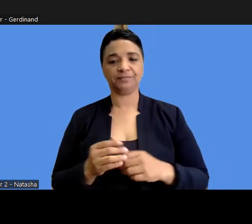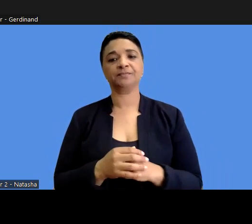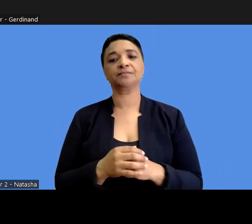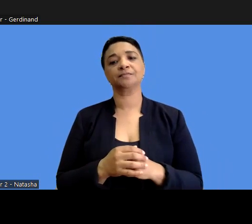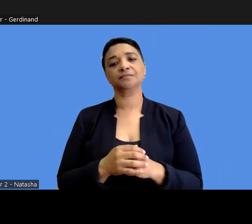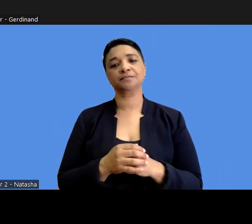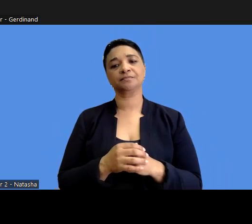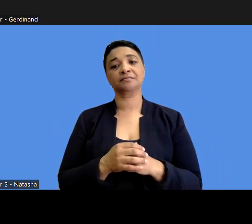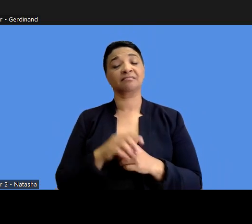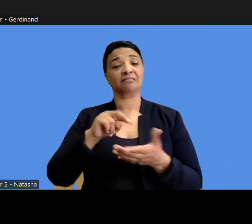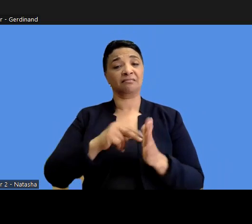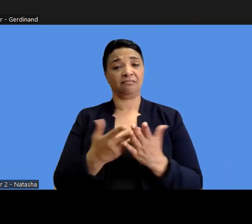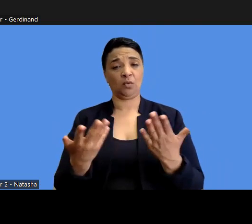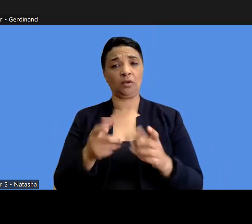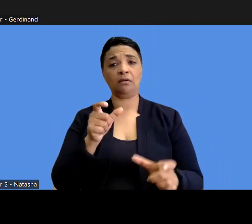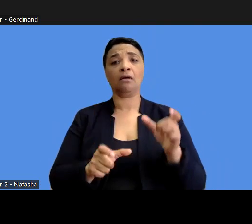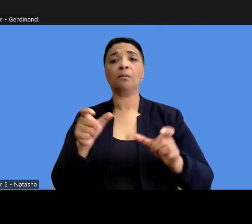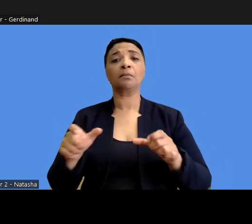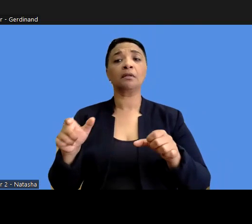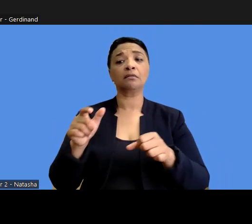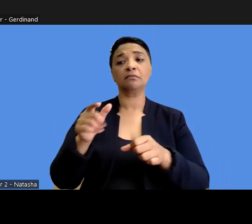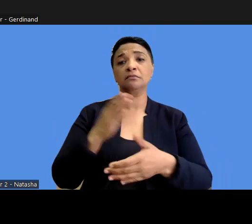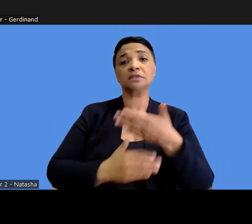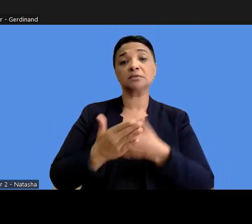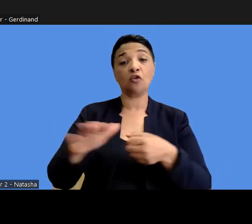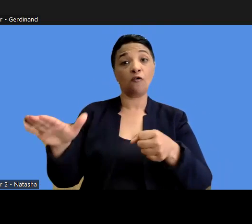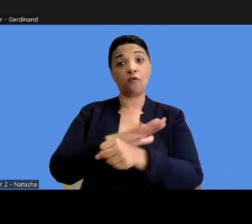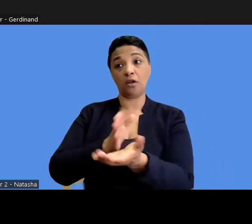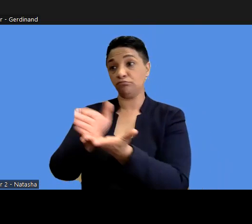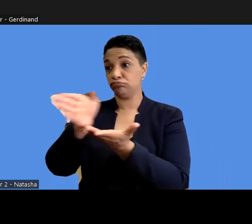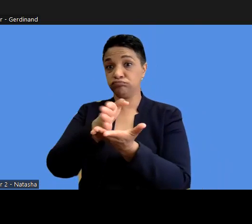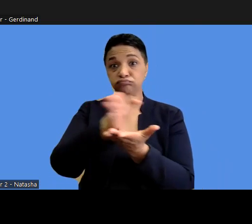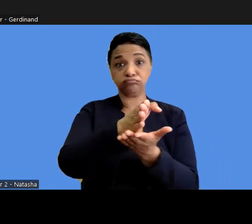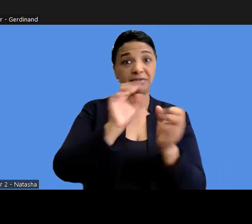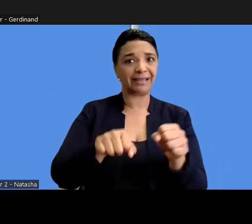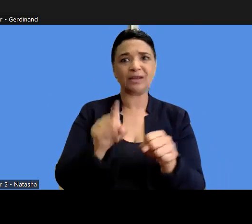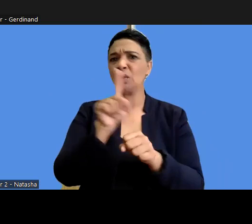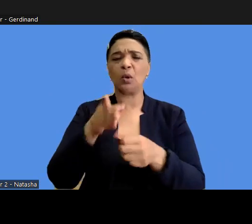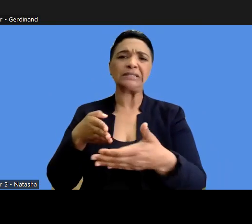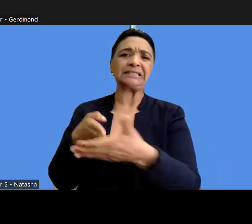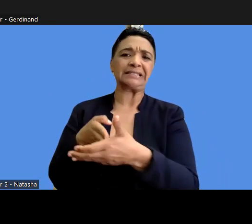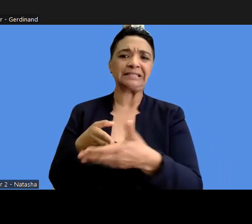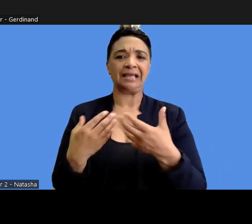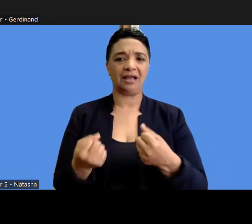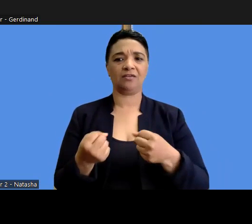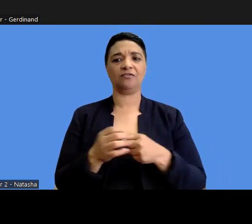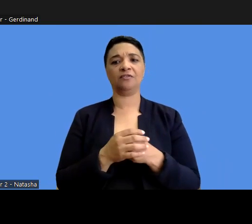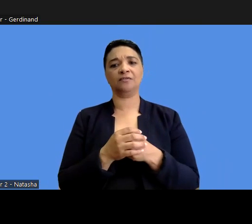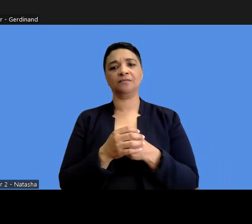with disability are not sufficiently meaningfully engaged through the humanitarian